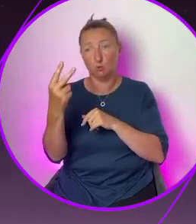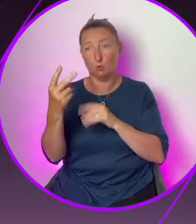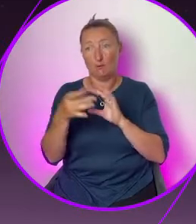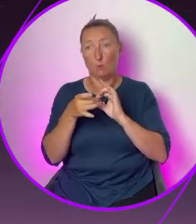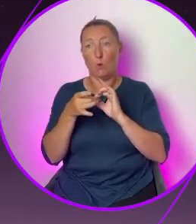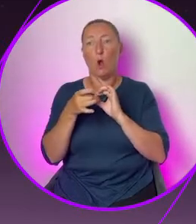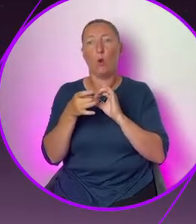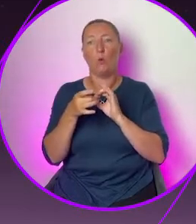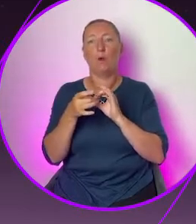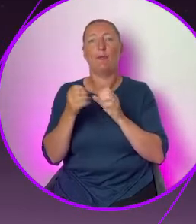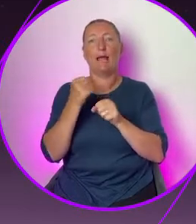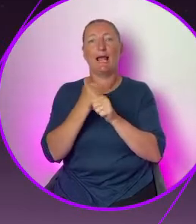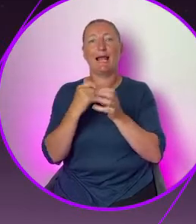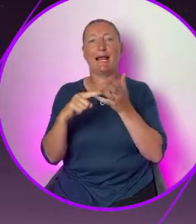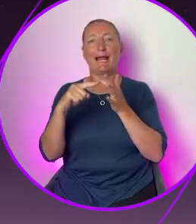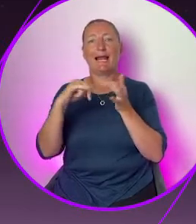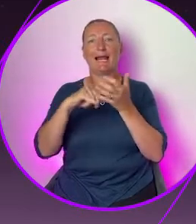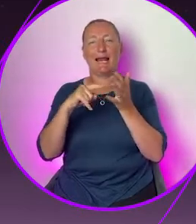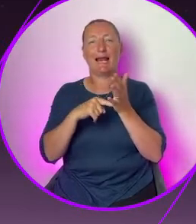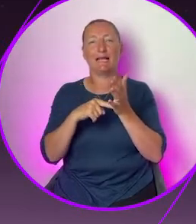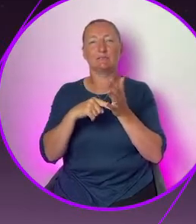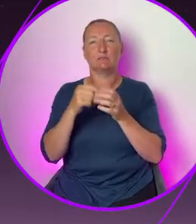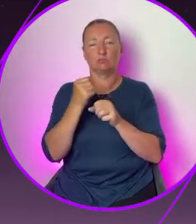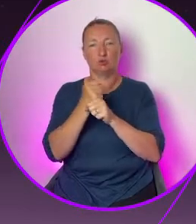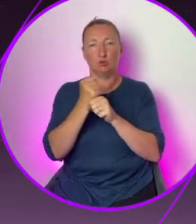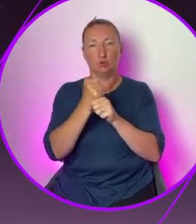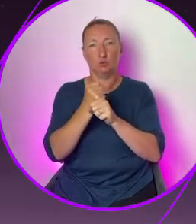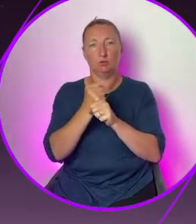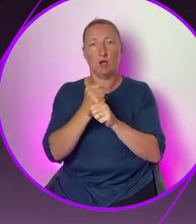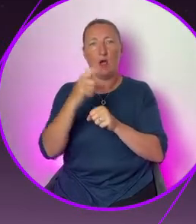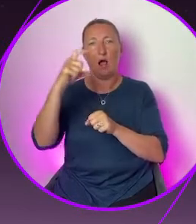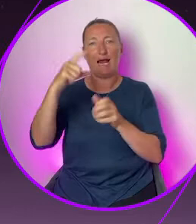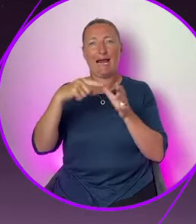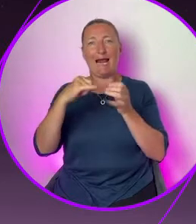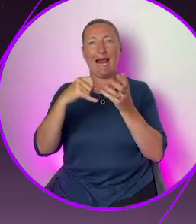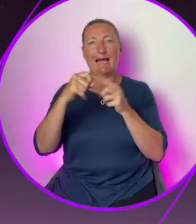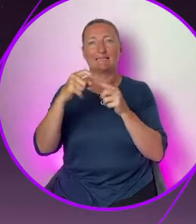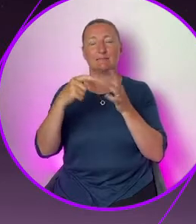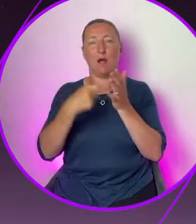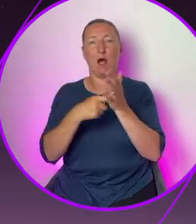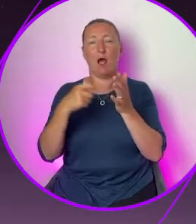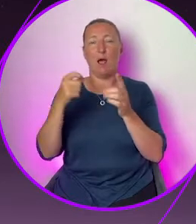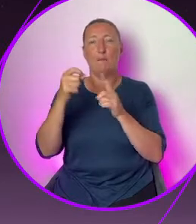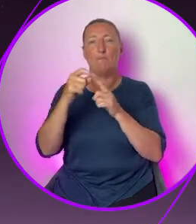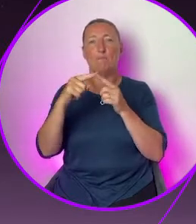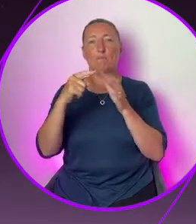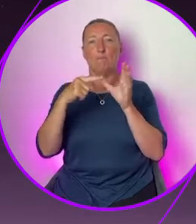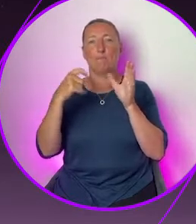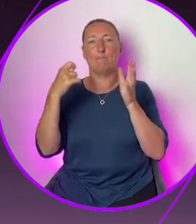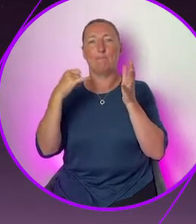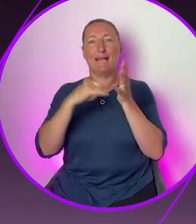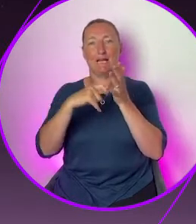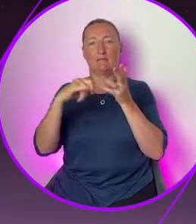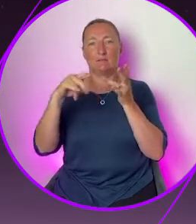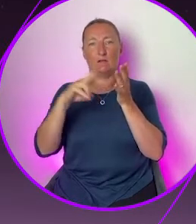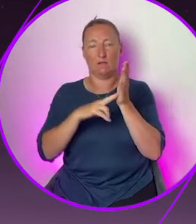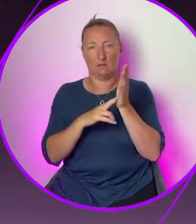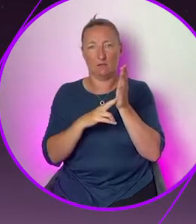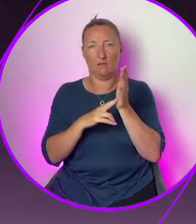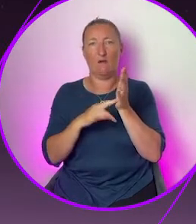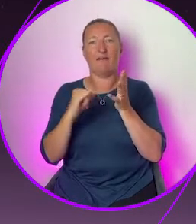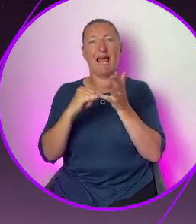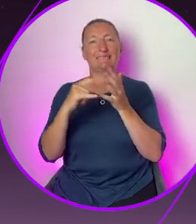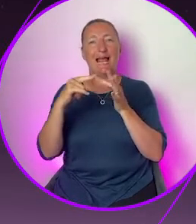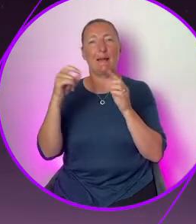guest producer, and that is Luke Casper Pearson. He is the co-founder of the design research practice UNP, and he runs the